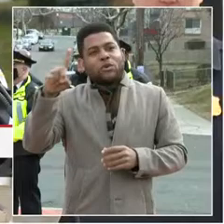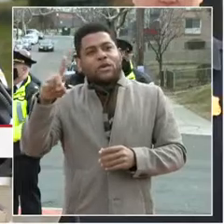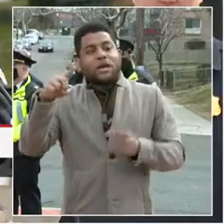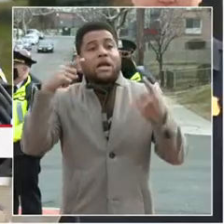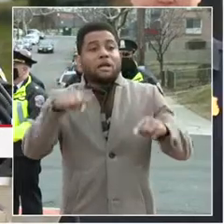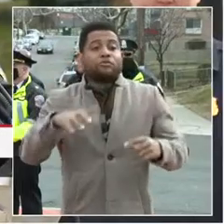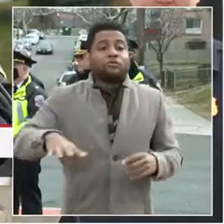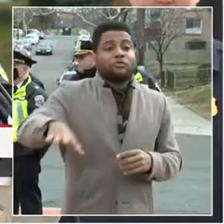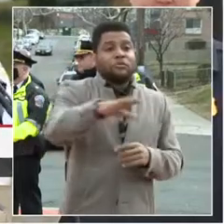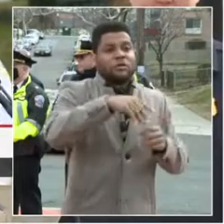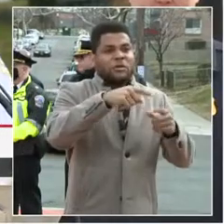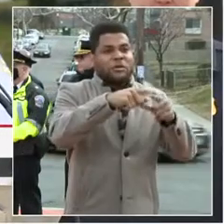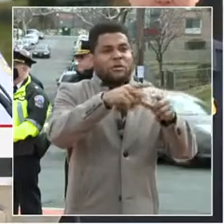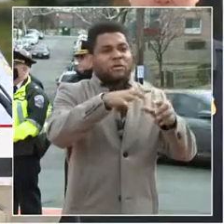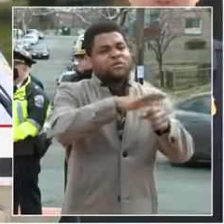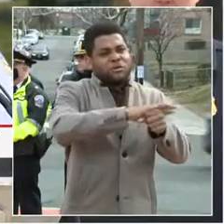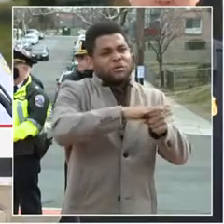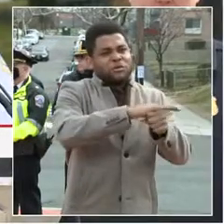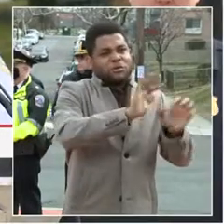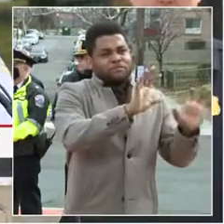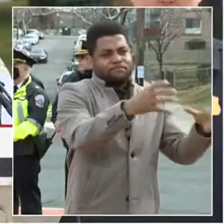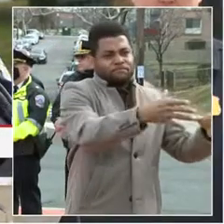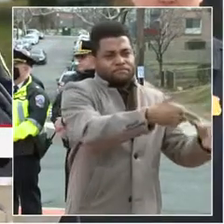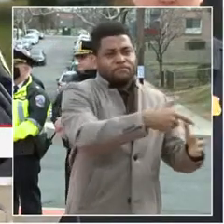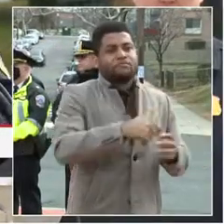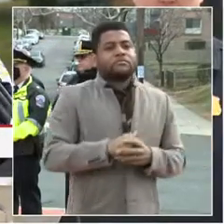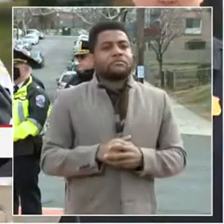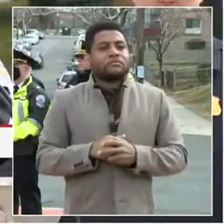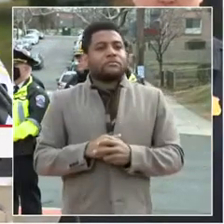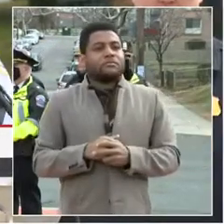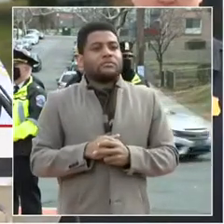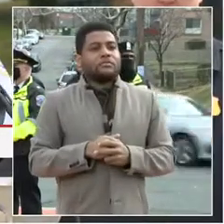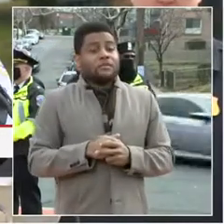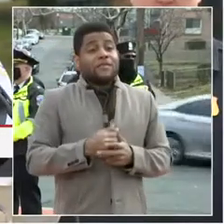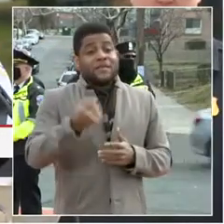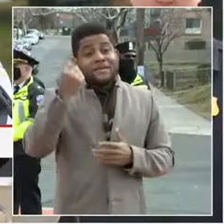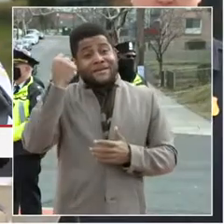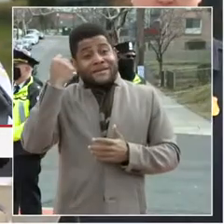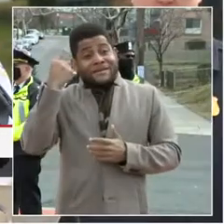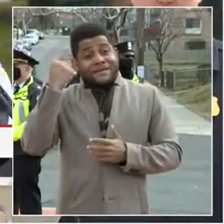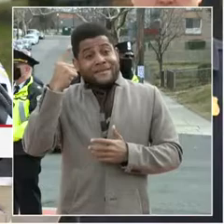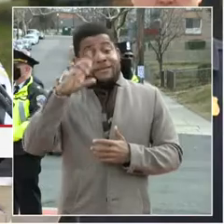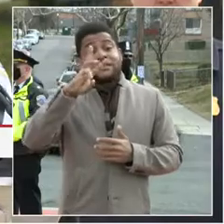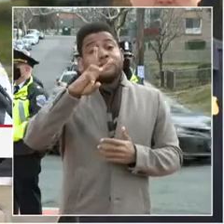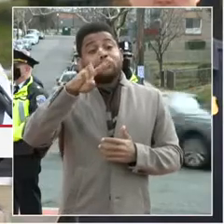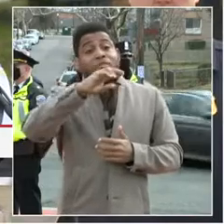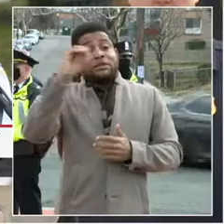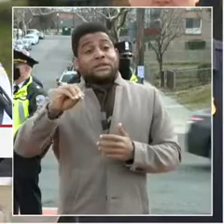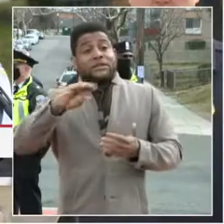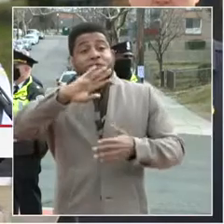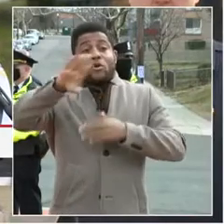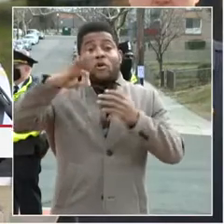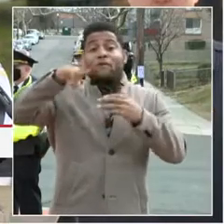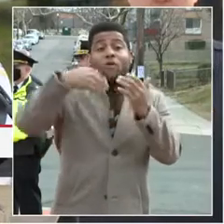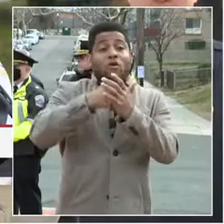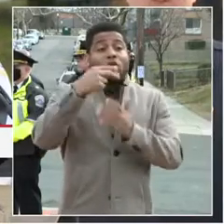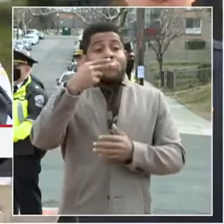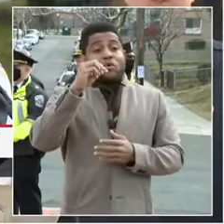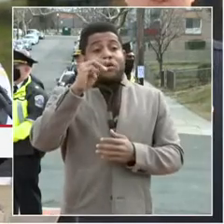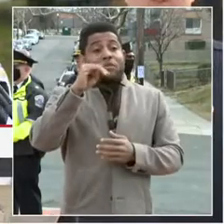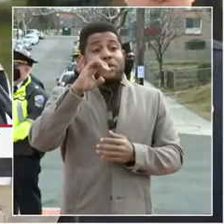alone accounted for 62% of all homicides in Washington, D.C. last